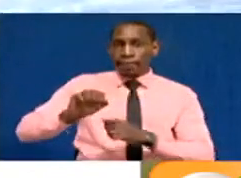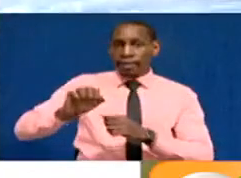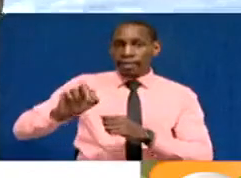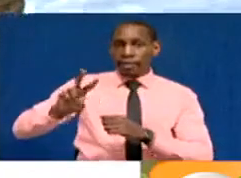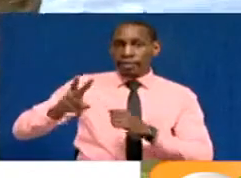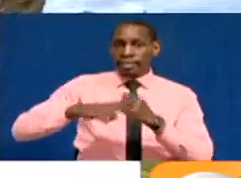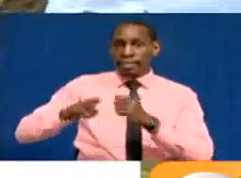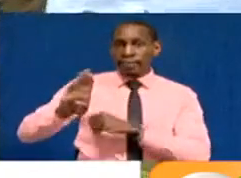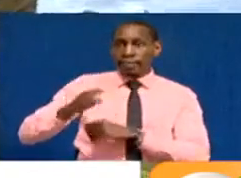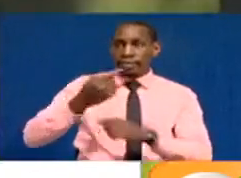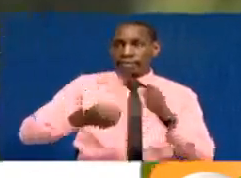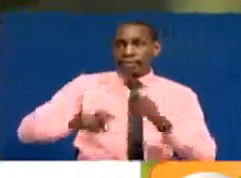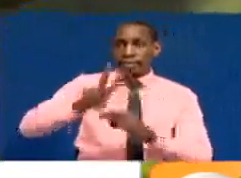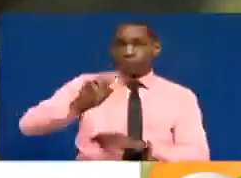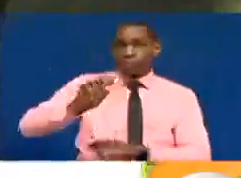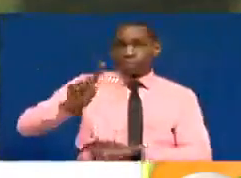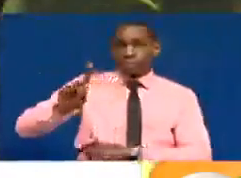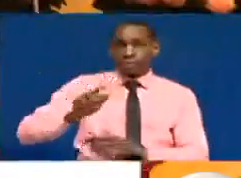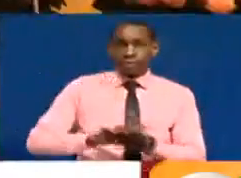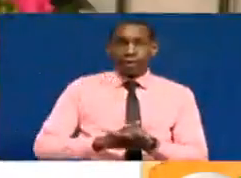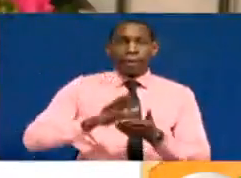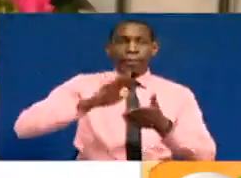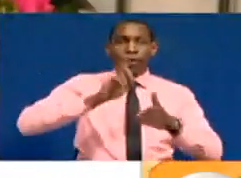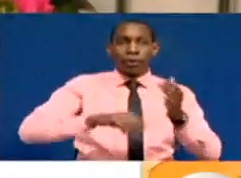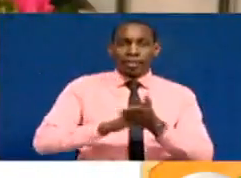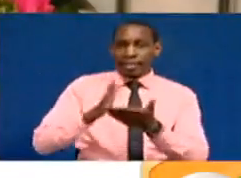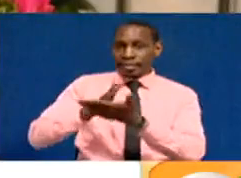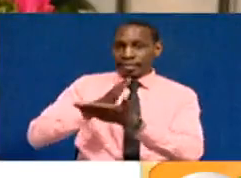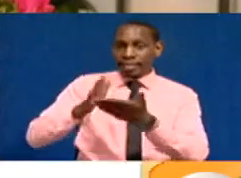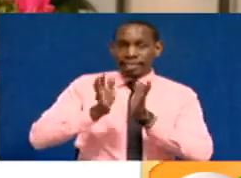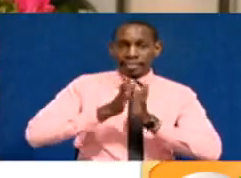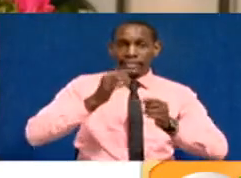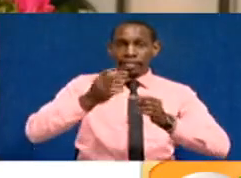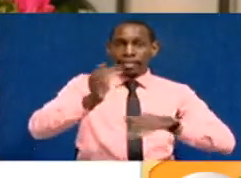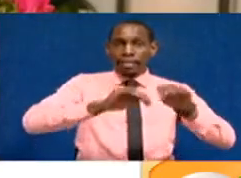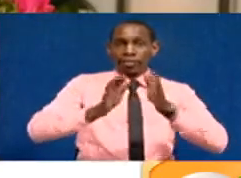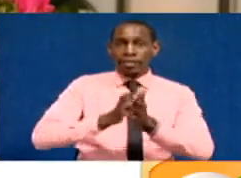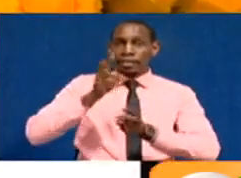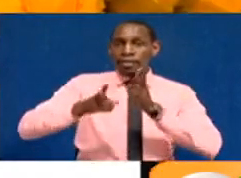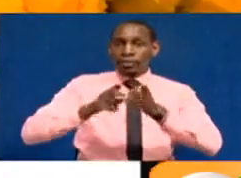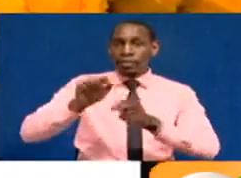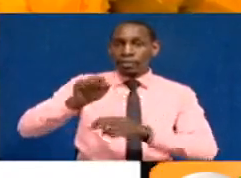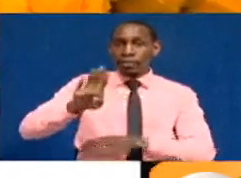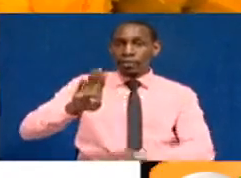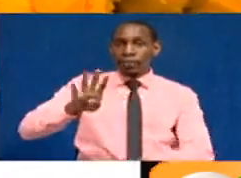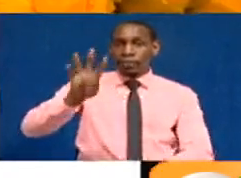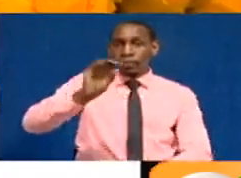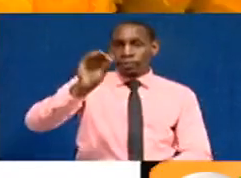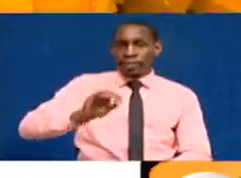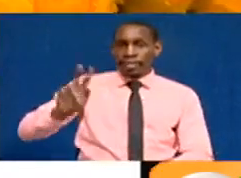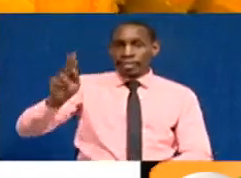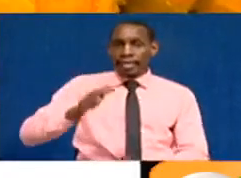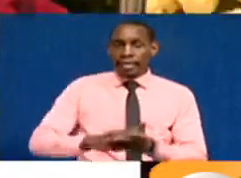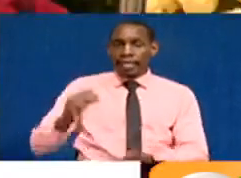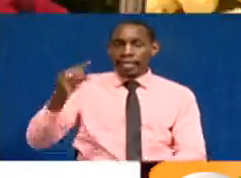billion shillings in 2021. In addition, the sector as a whole contributed 22.4% of the